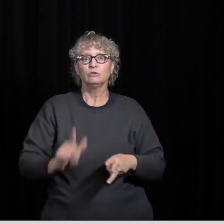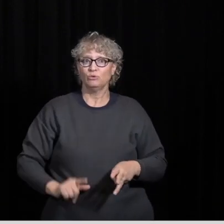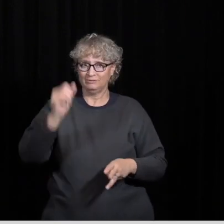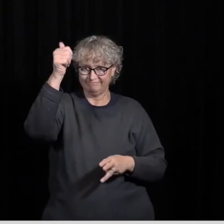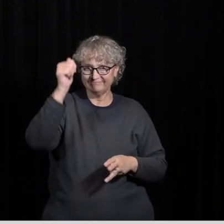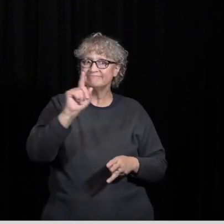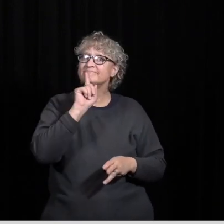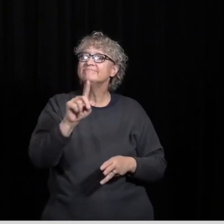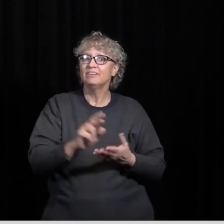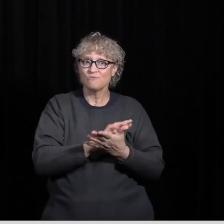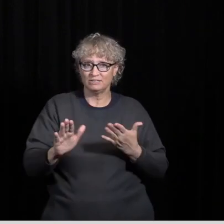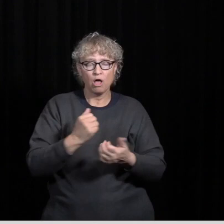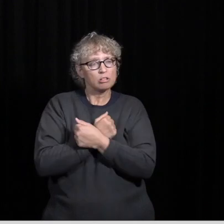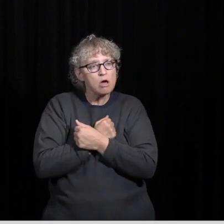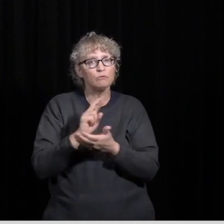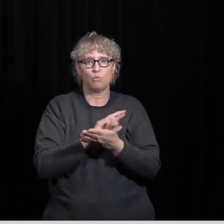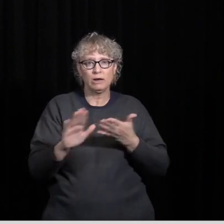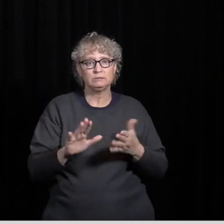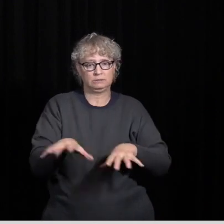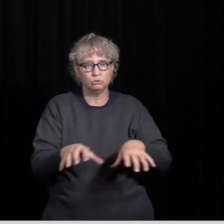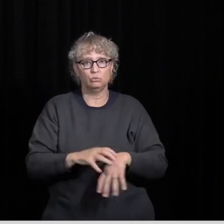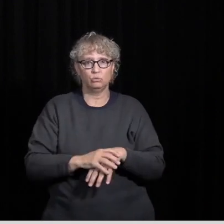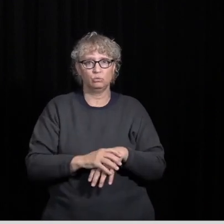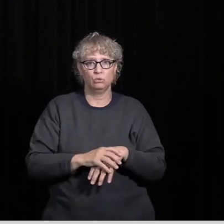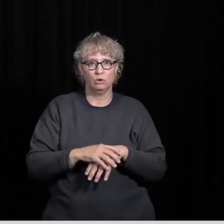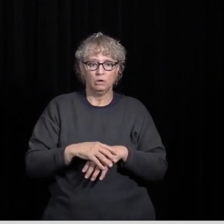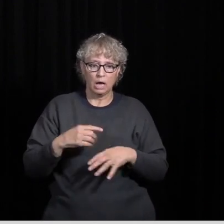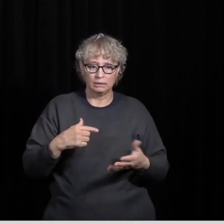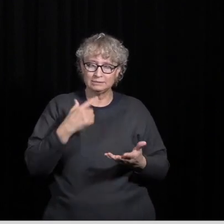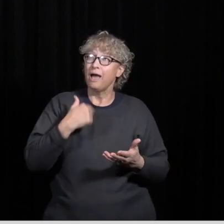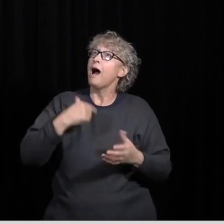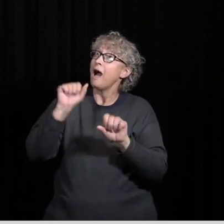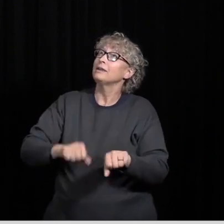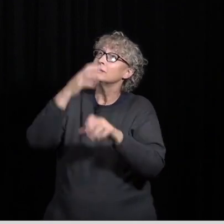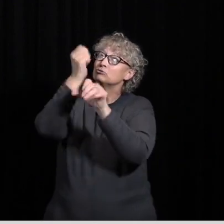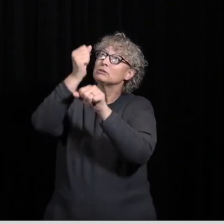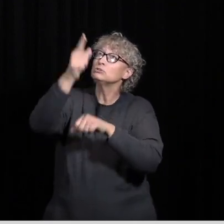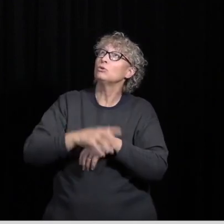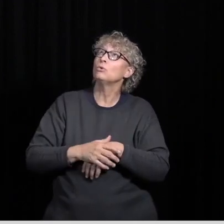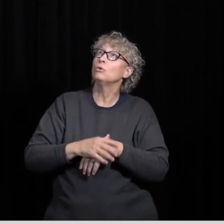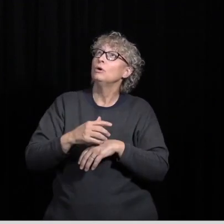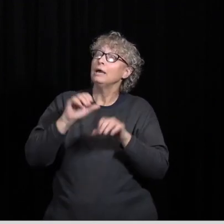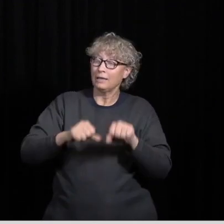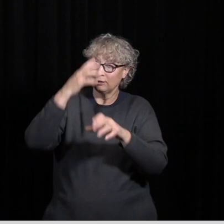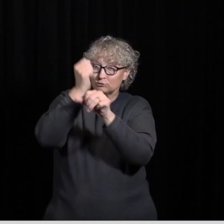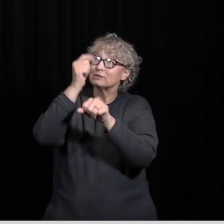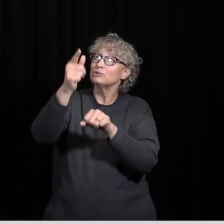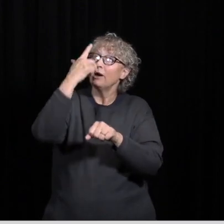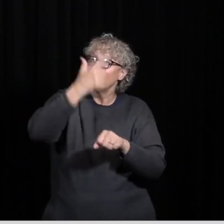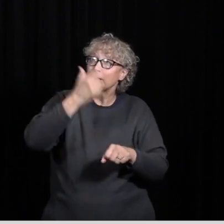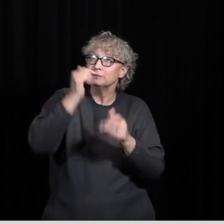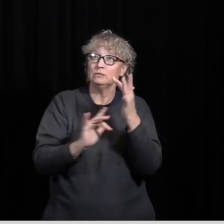is righteous and he loves righteous deeds. And so we look and we say, man, God, I can trust you. I can trust you because, God,